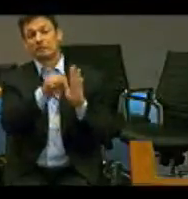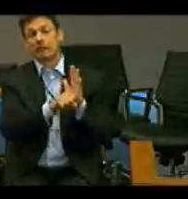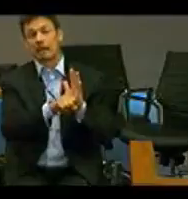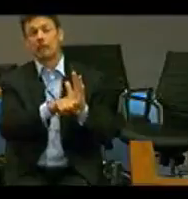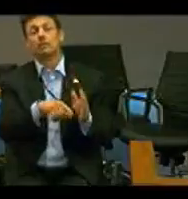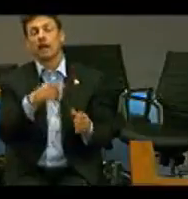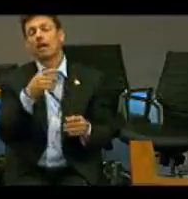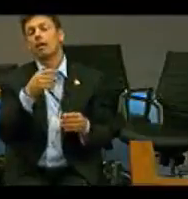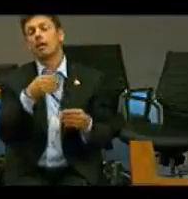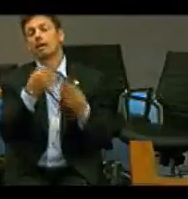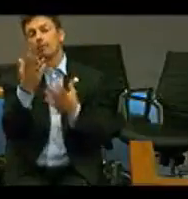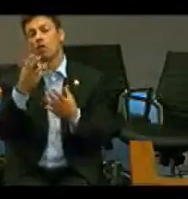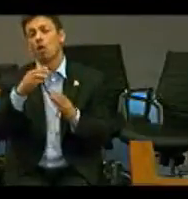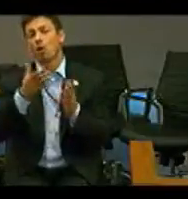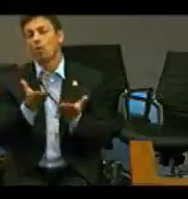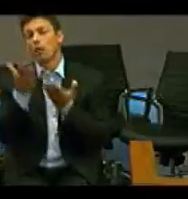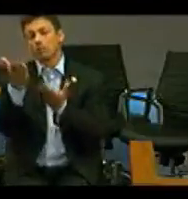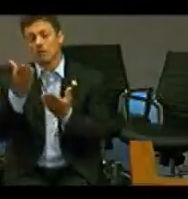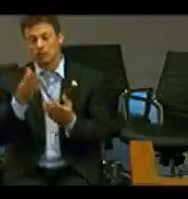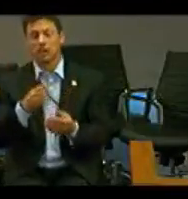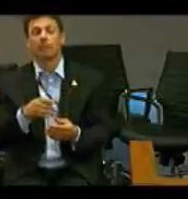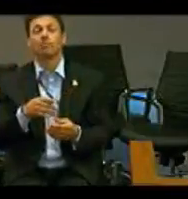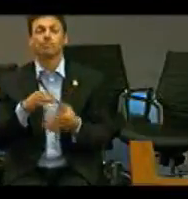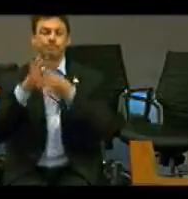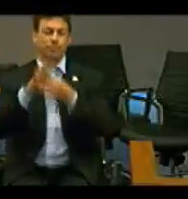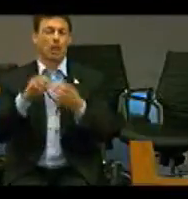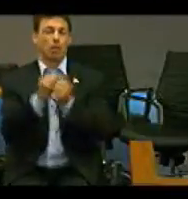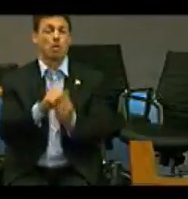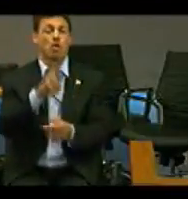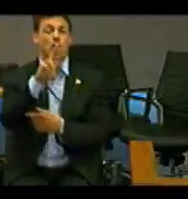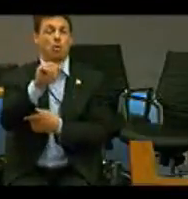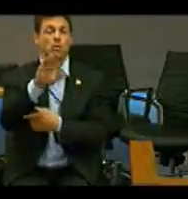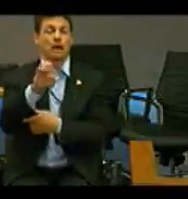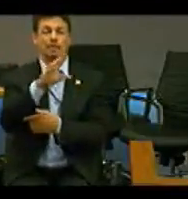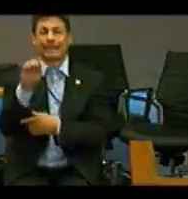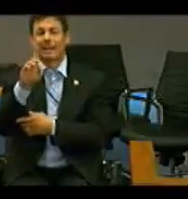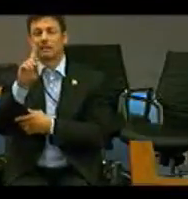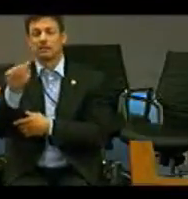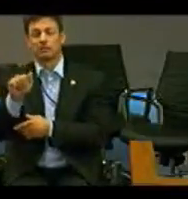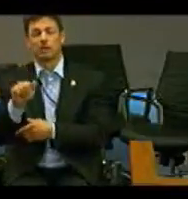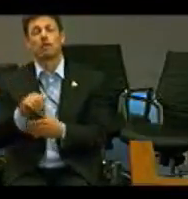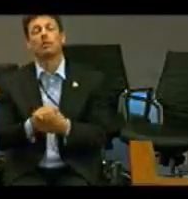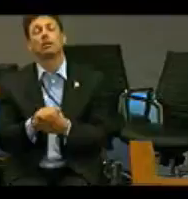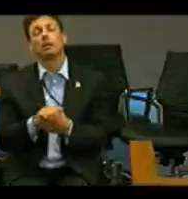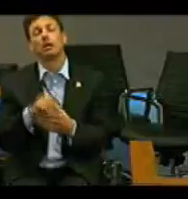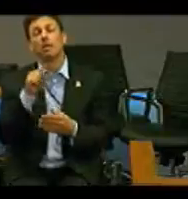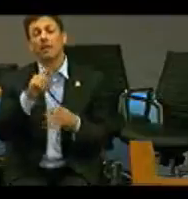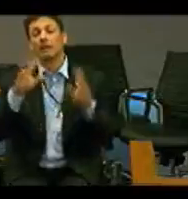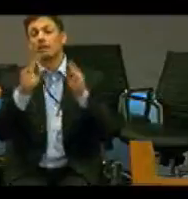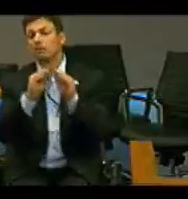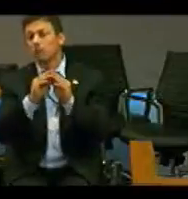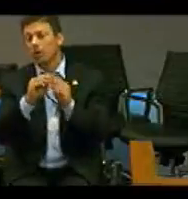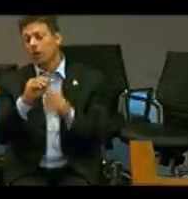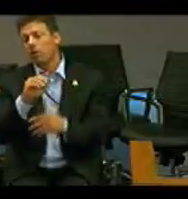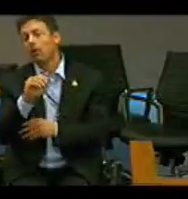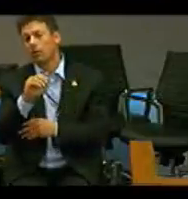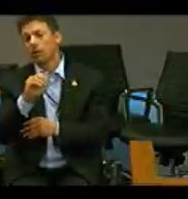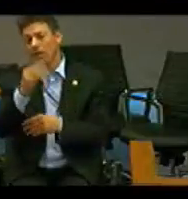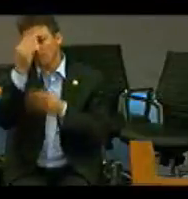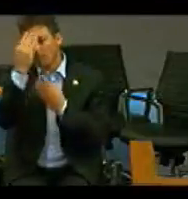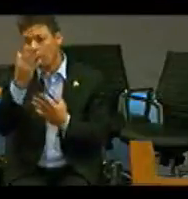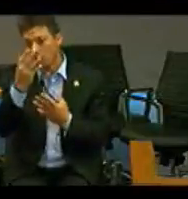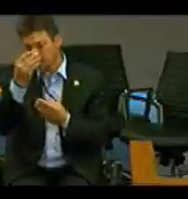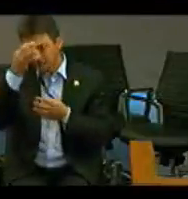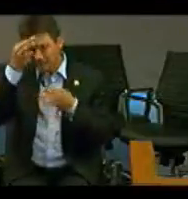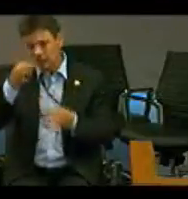making recommendations with respect to race and disability. The Commission's receipt of these advisory committee reports informed our own